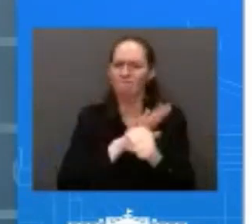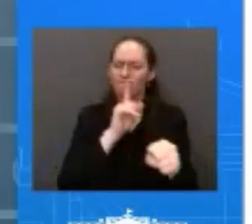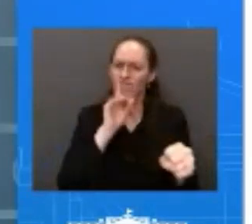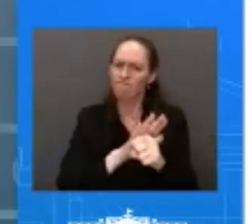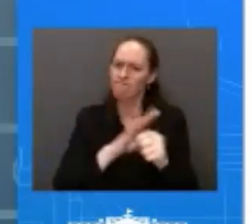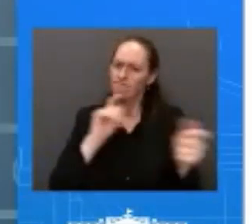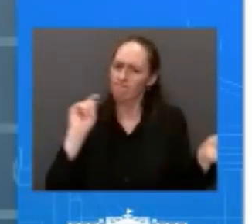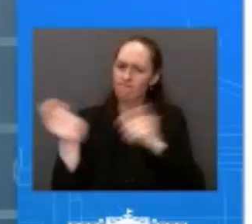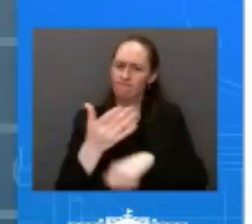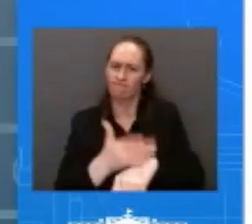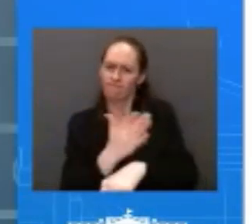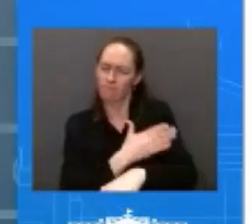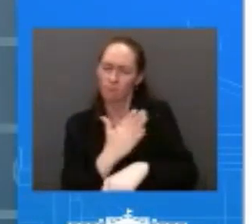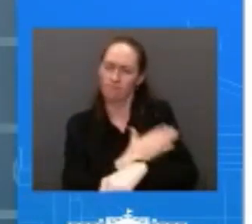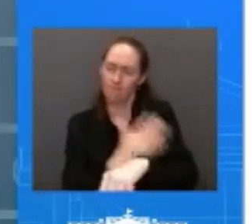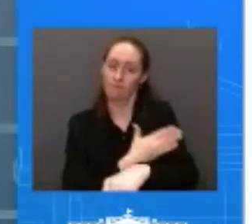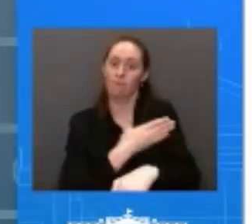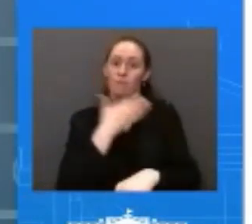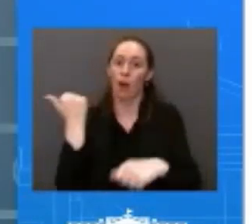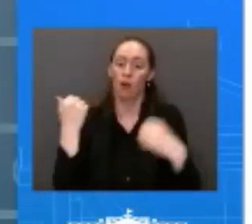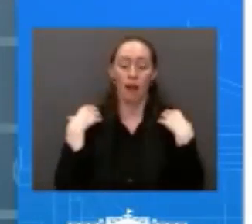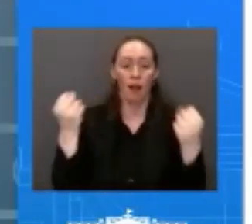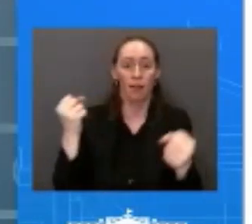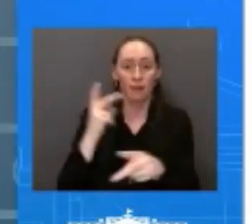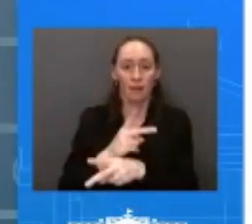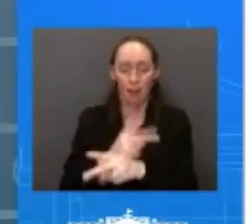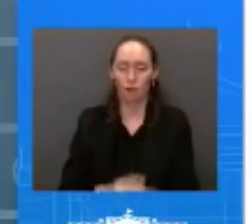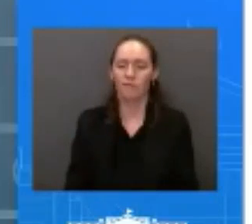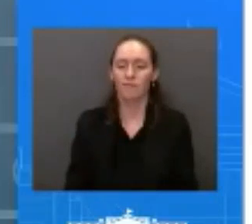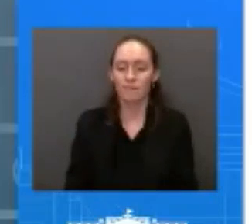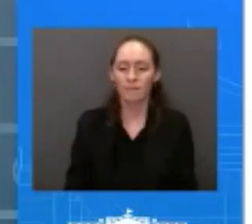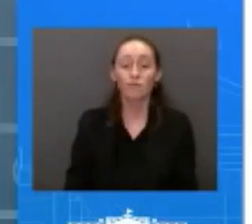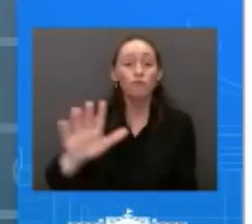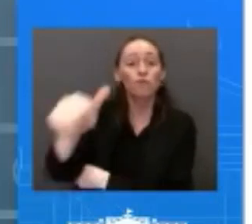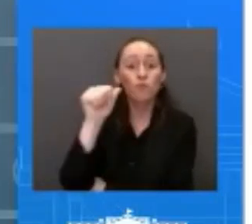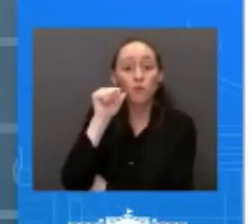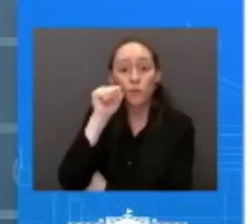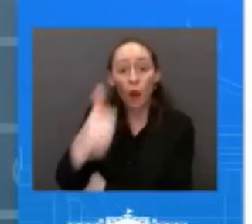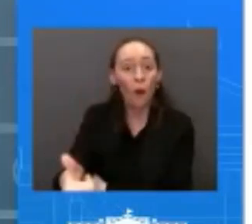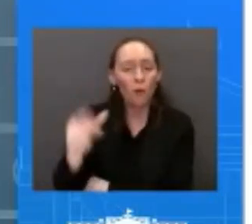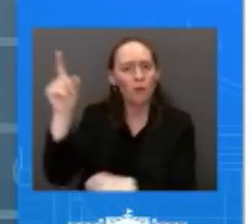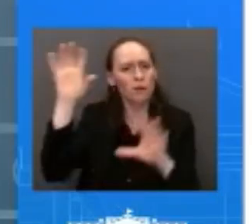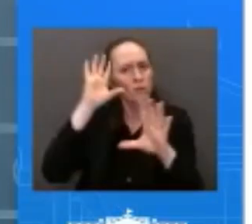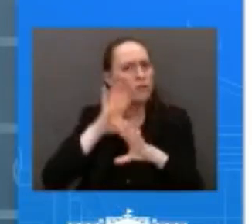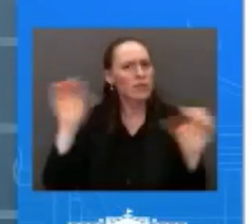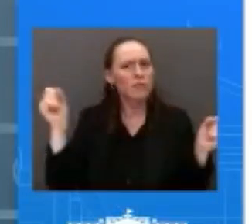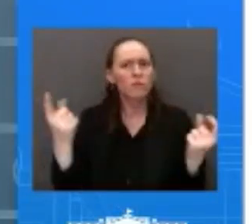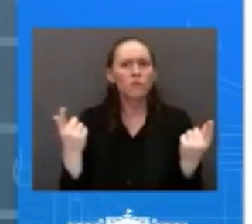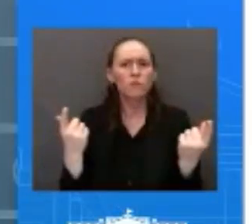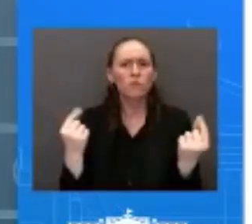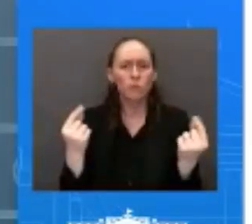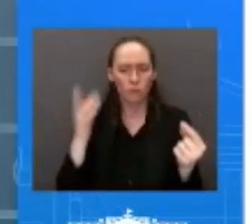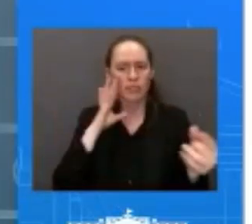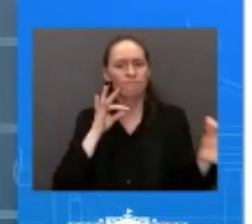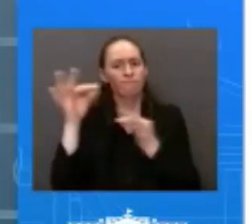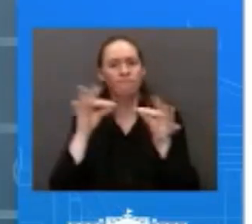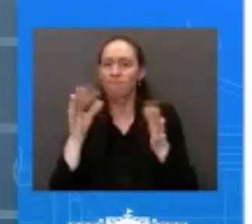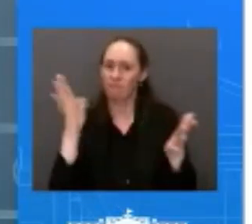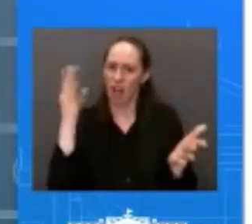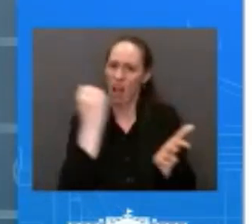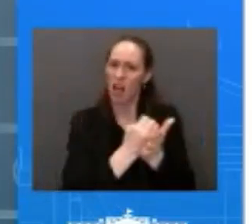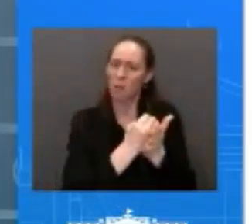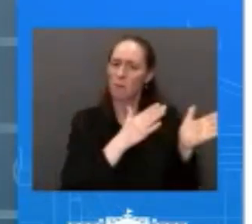And finally, as you all know, tomorrow President Biden will deliver remarks on recent proof that his economic plan is working, including a record nearly 11